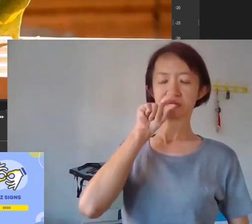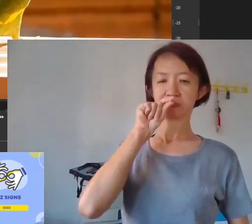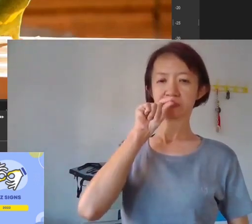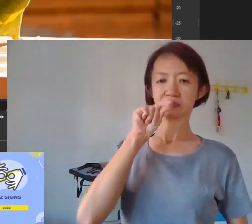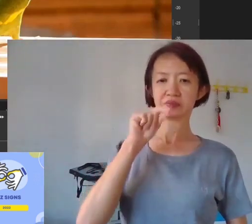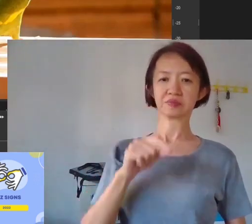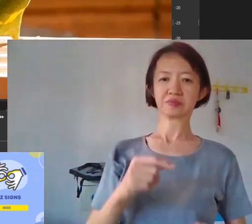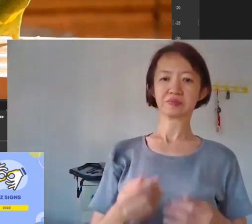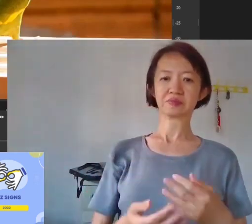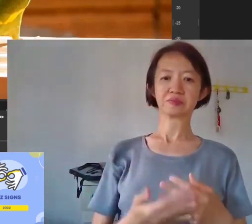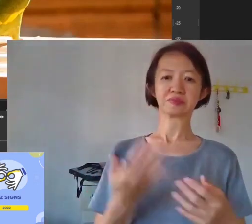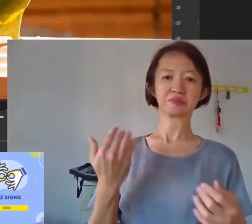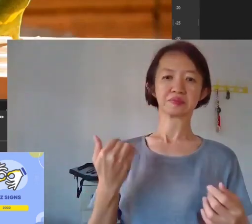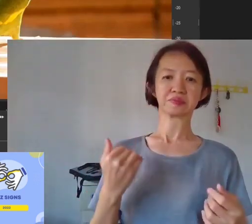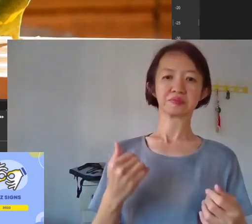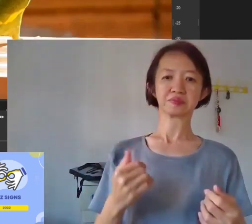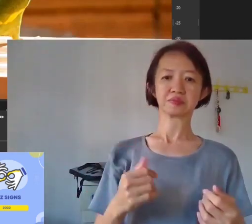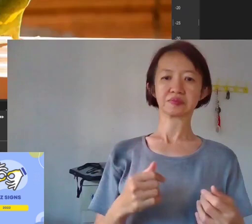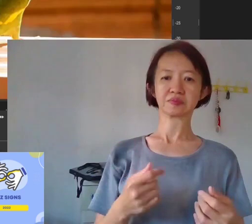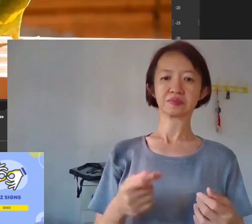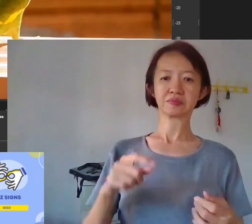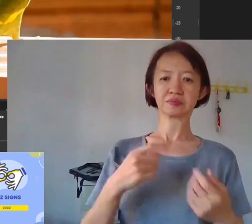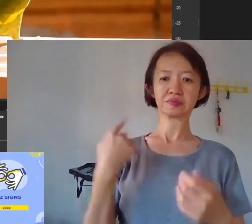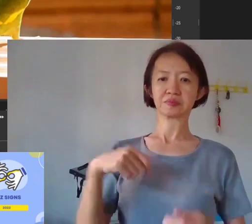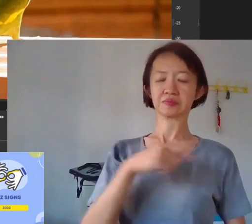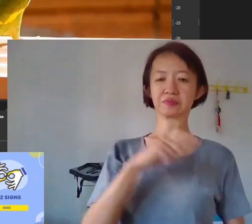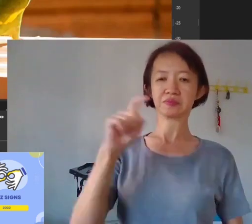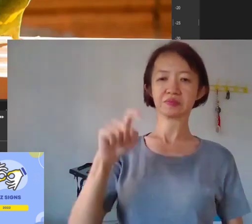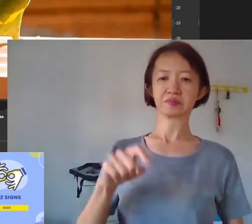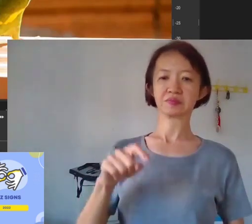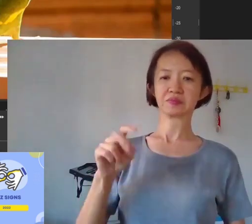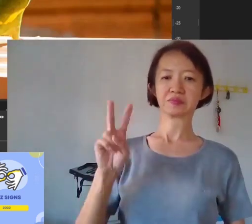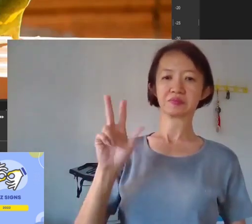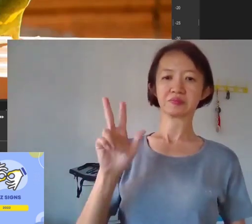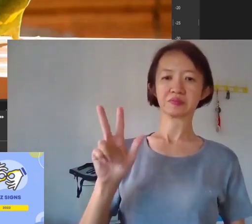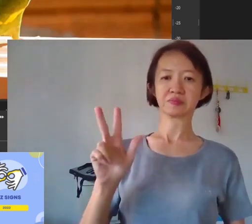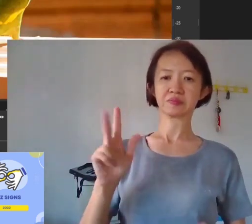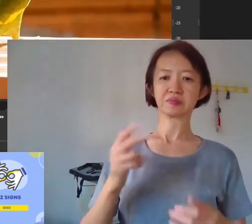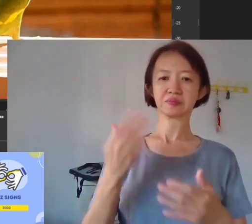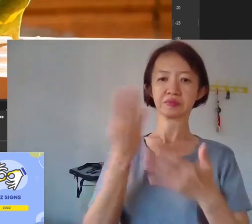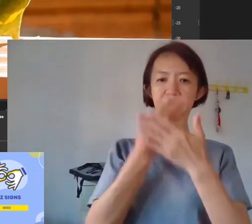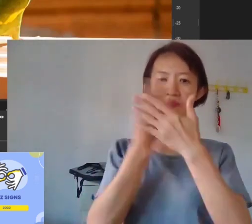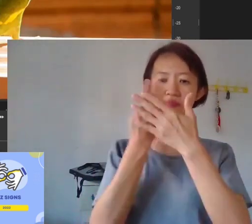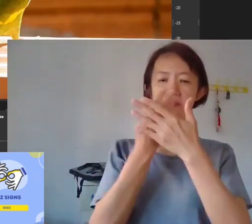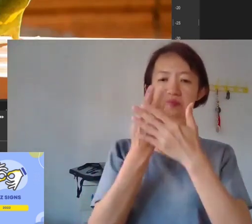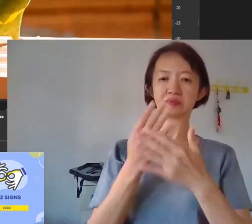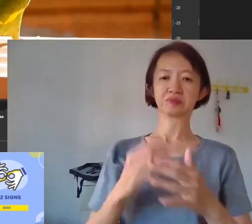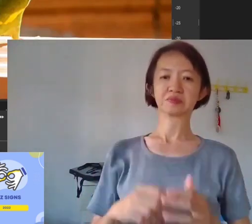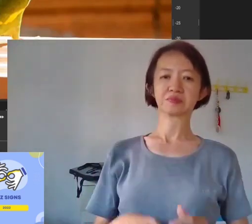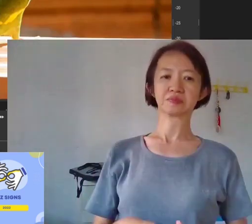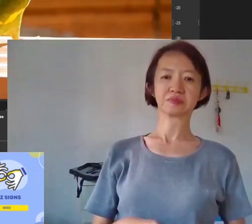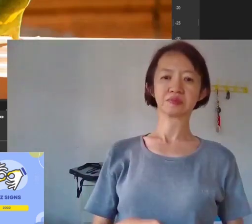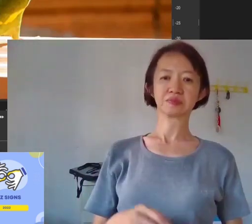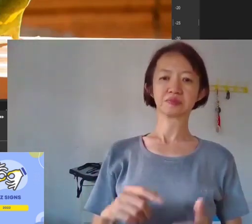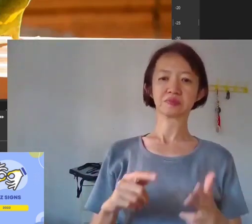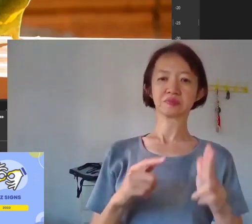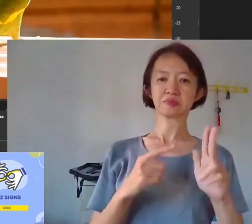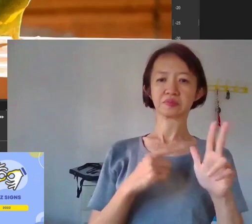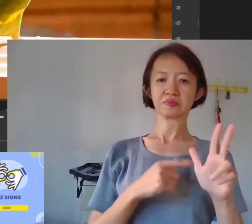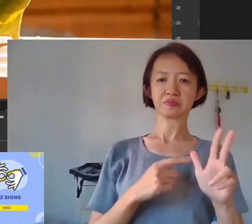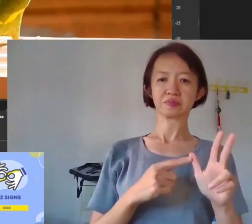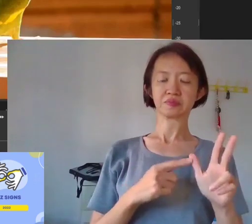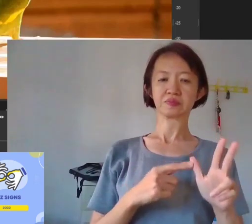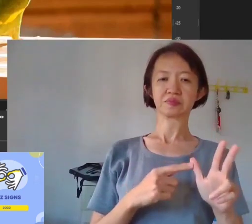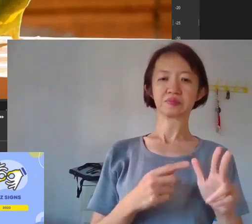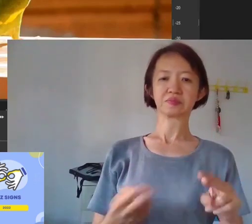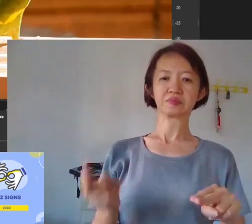very simple. We will need 3 filters. I will show you the complete process. So let's go. First of all, let's add a filter.